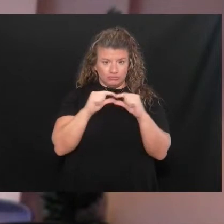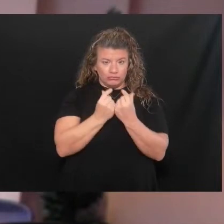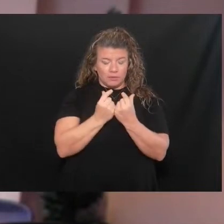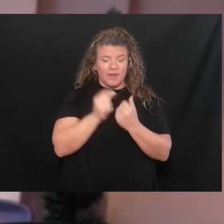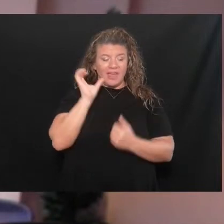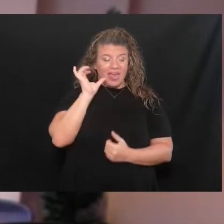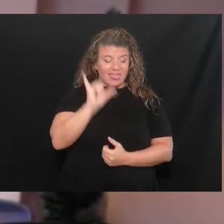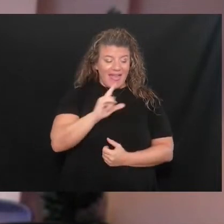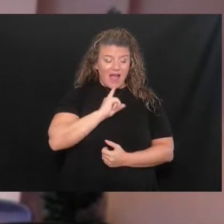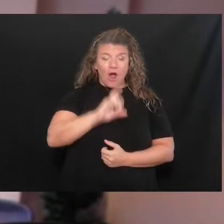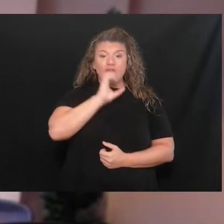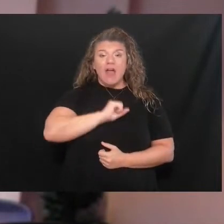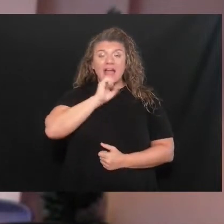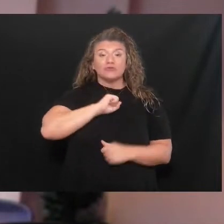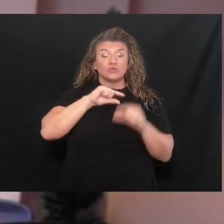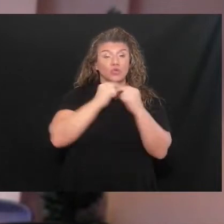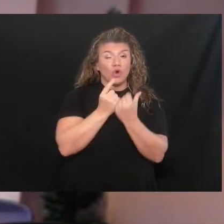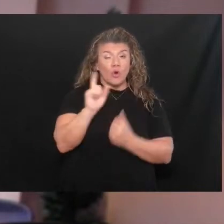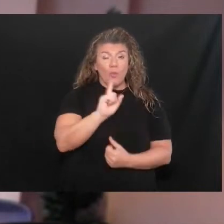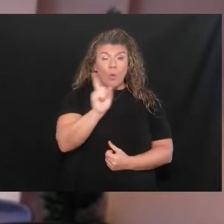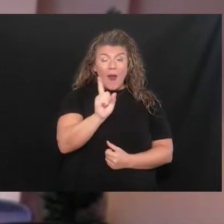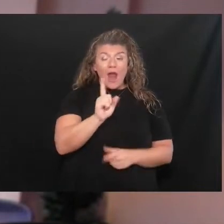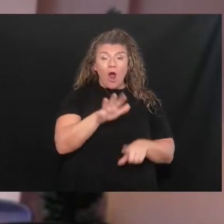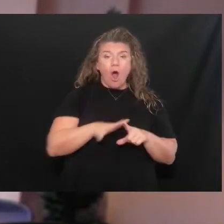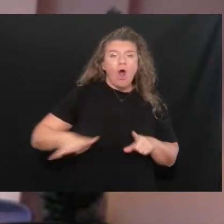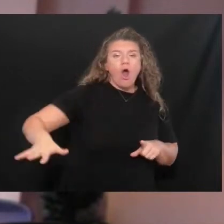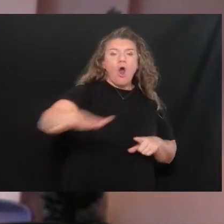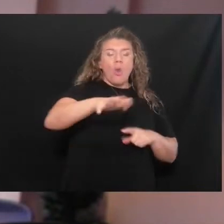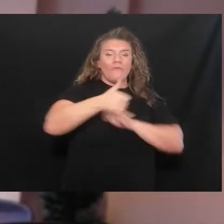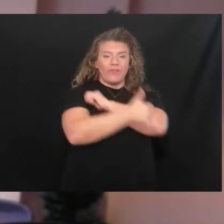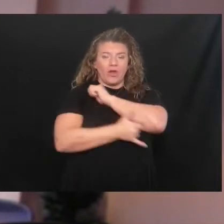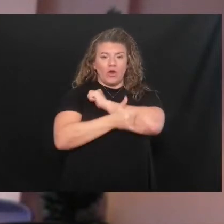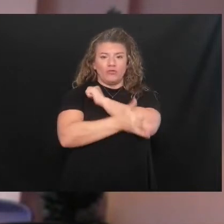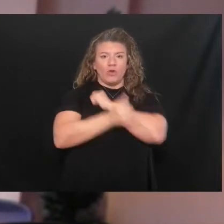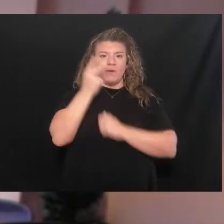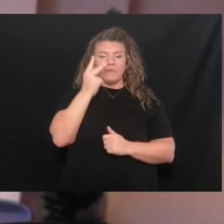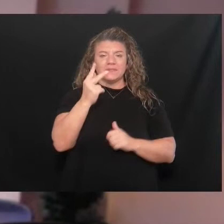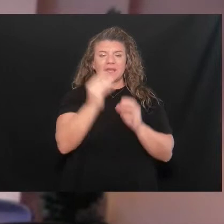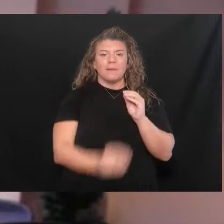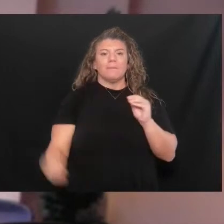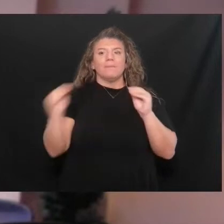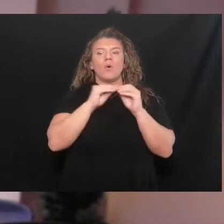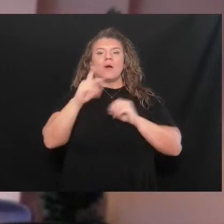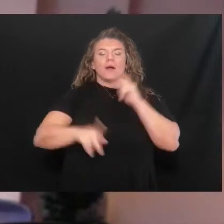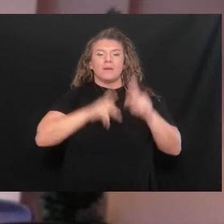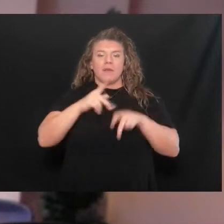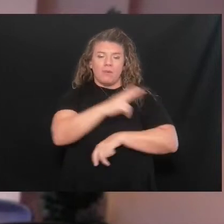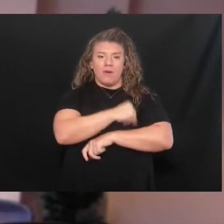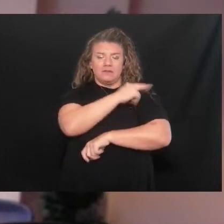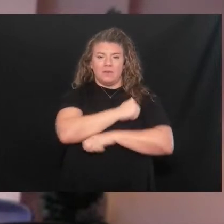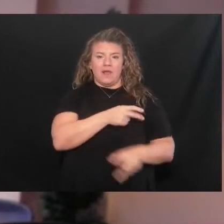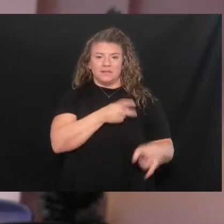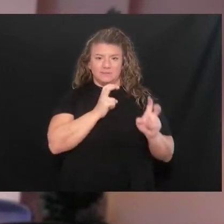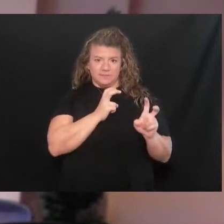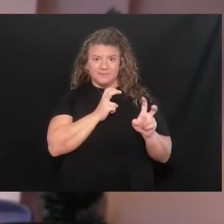these are the age groups where across our country, we have been seeing more people hospitalized in